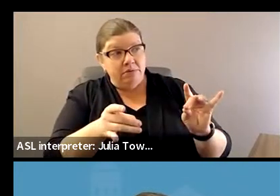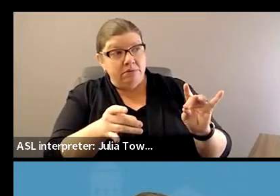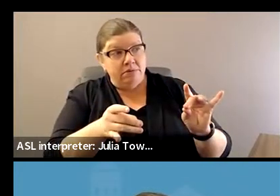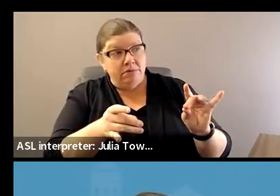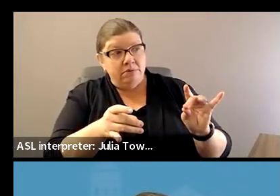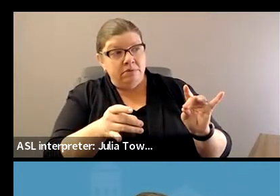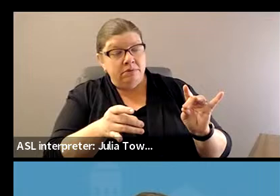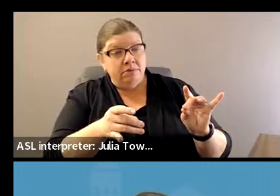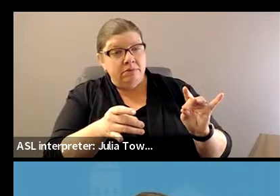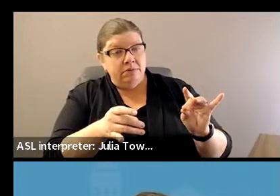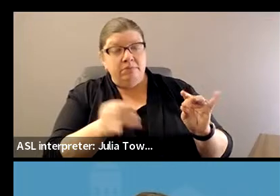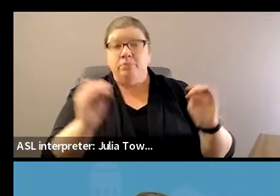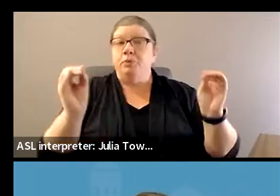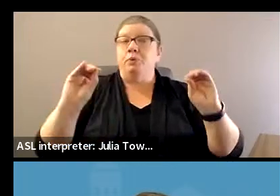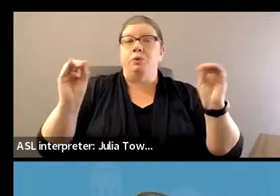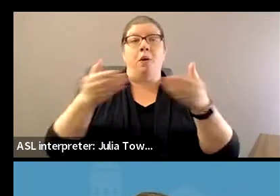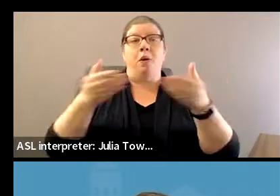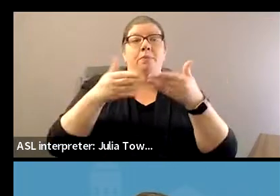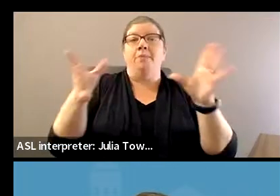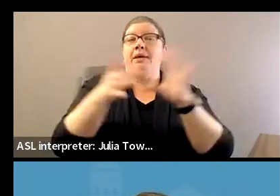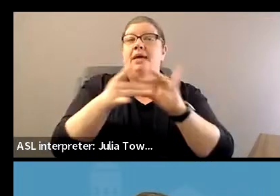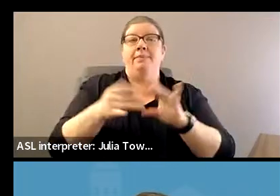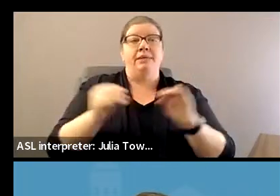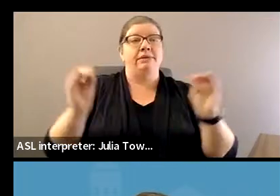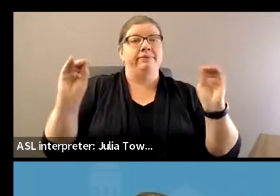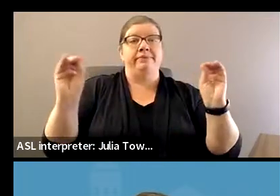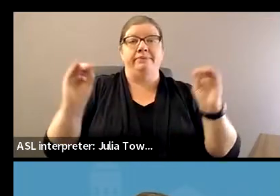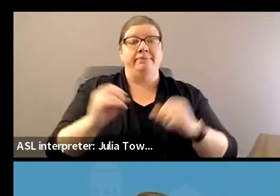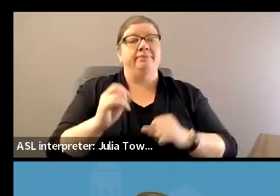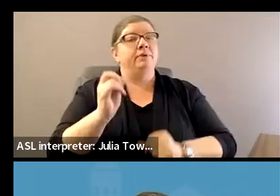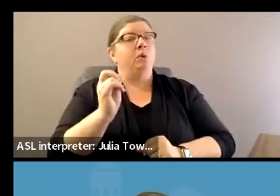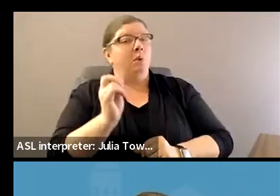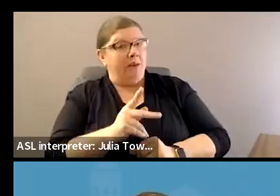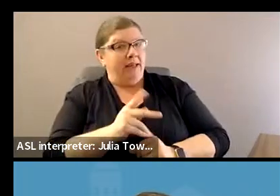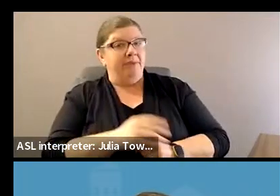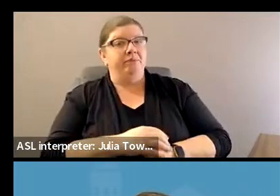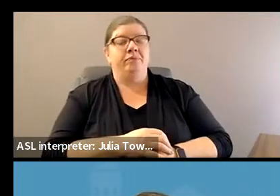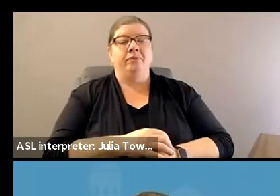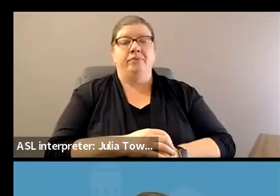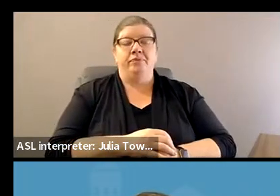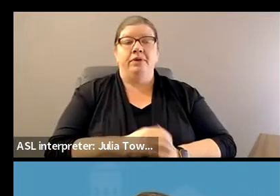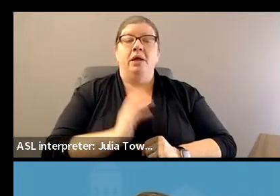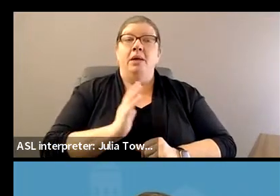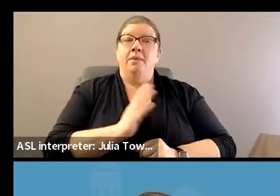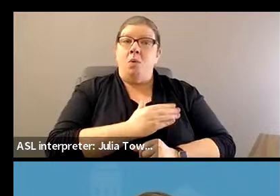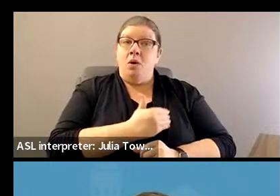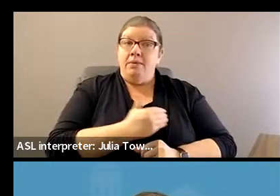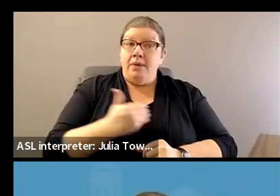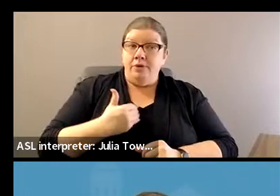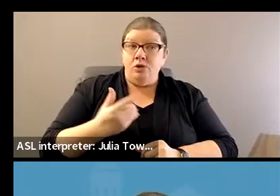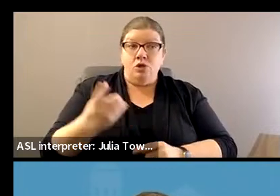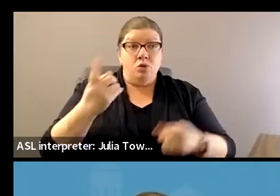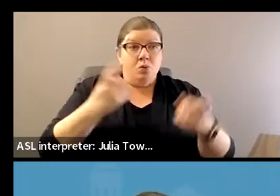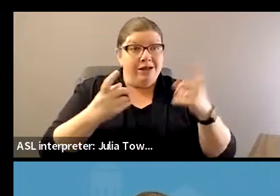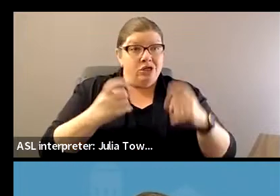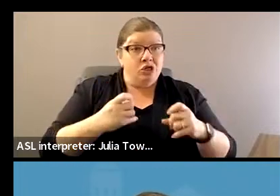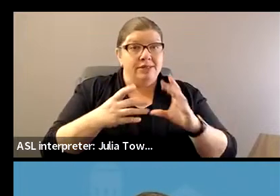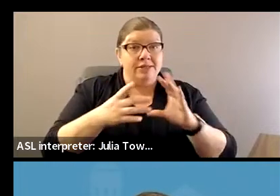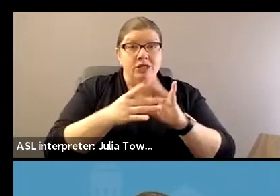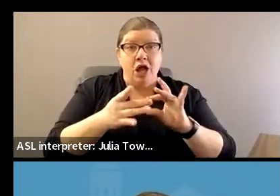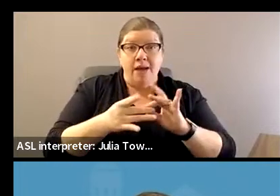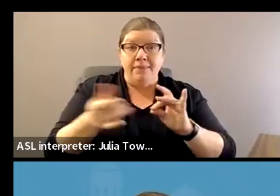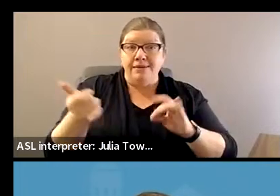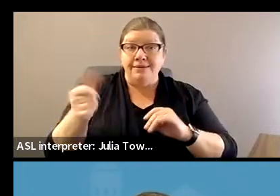item? No public comment on this item. Okay. Board members, any questions or comments?